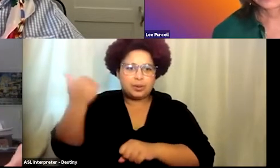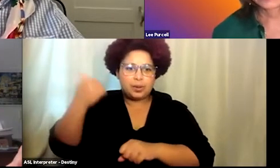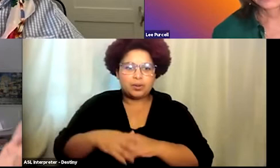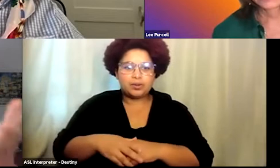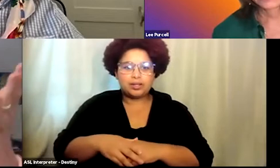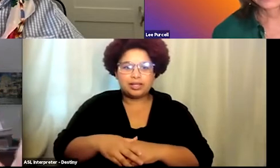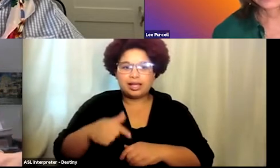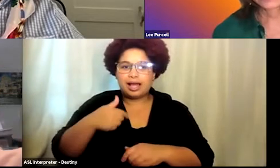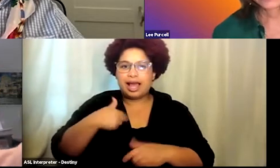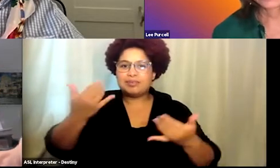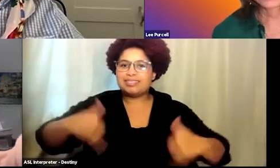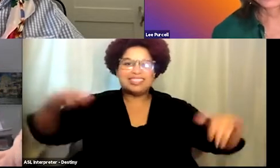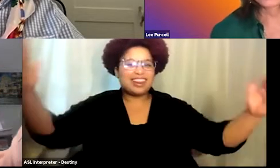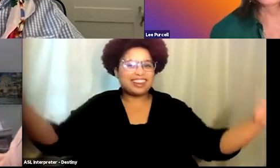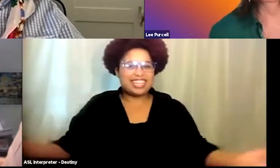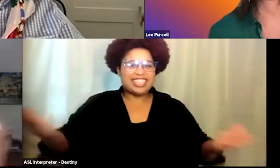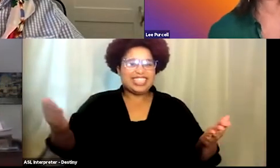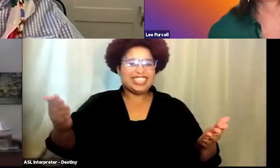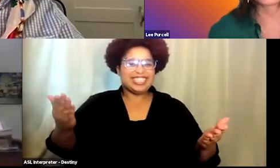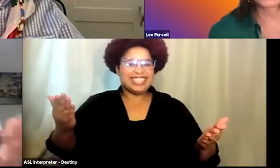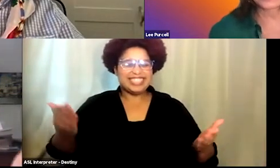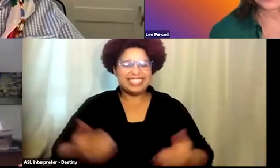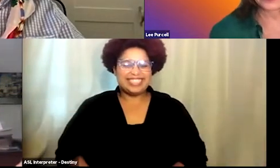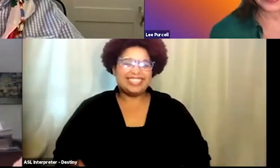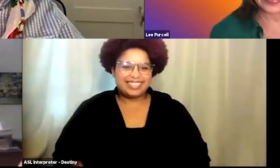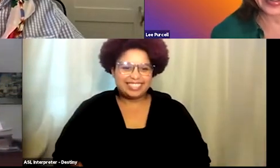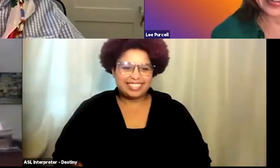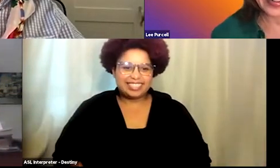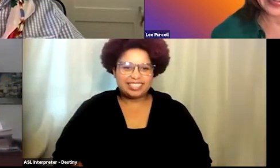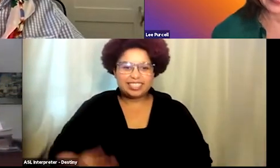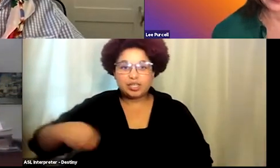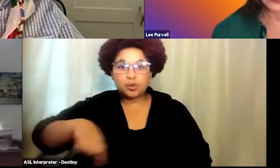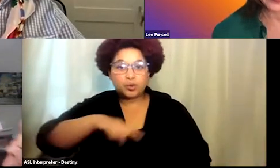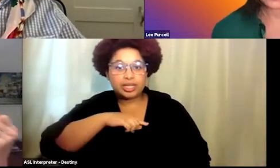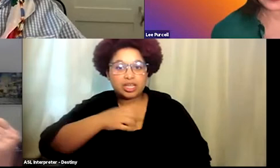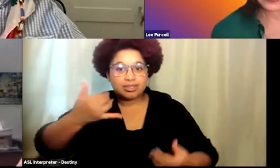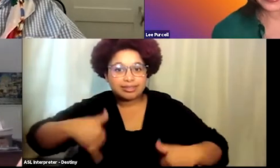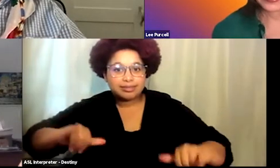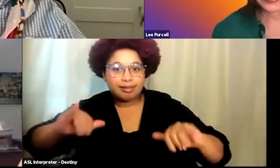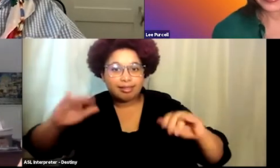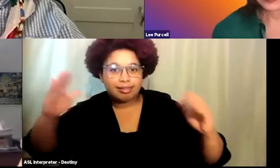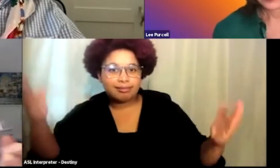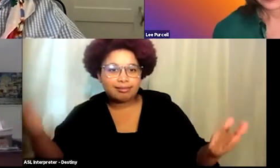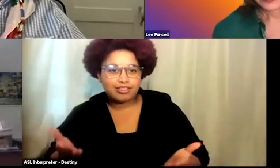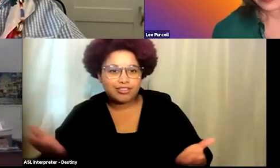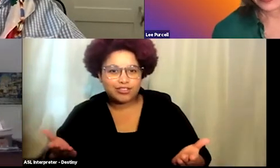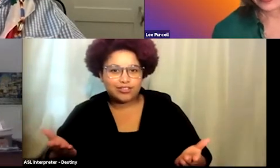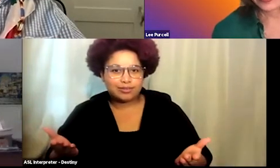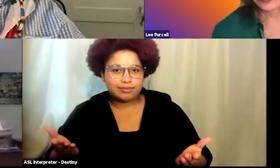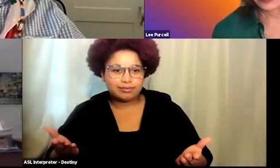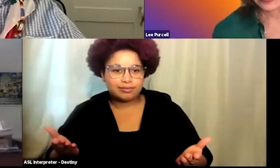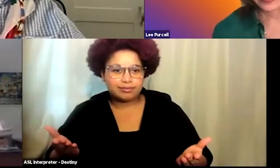I'm still here. We're still here.